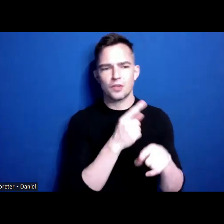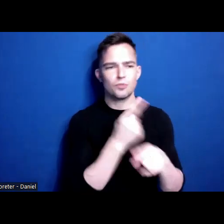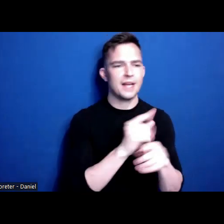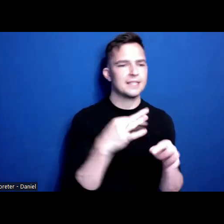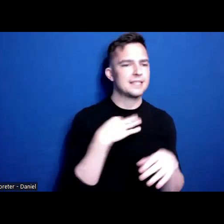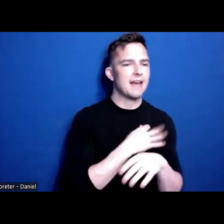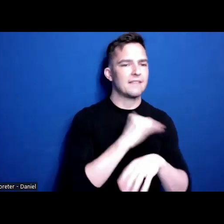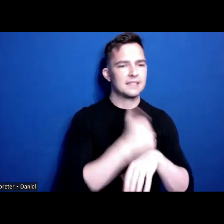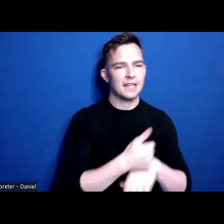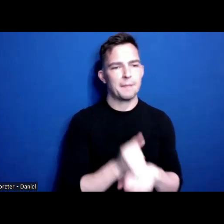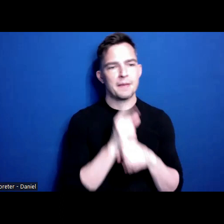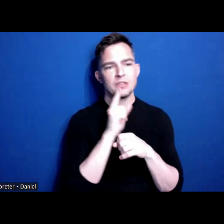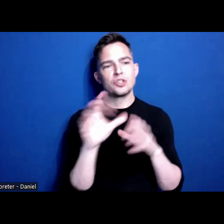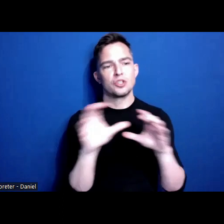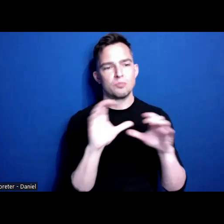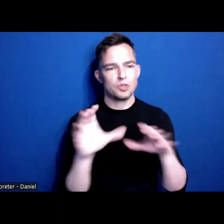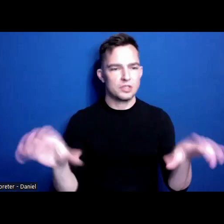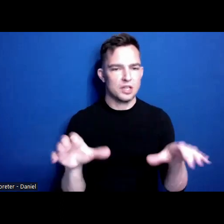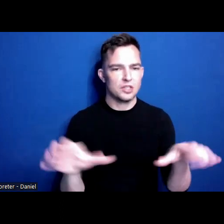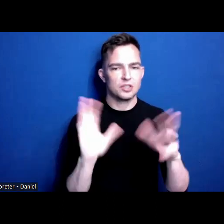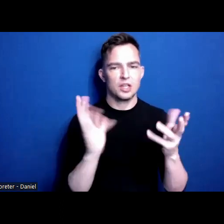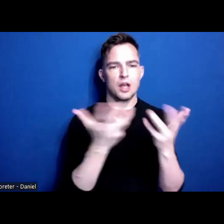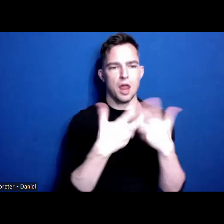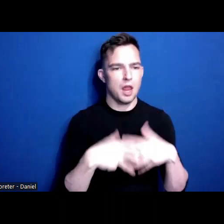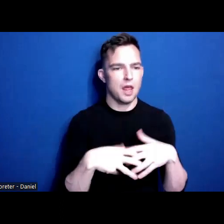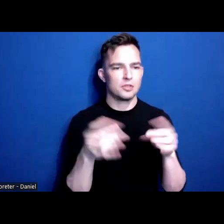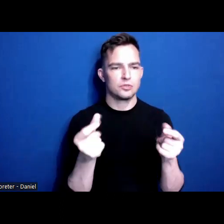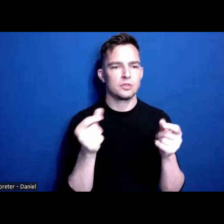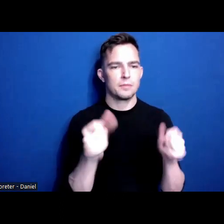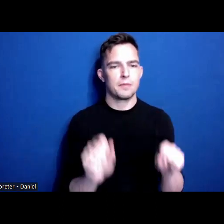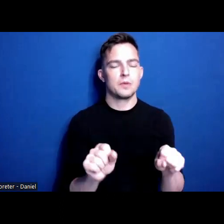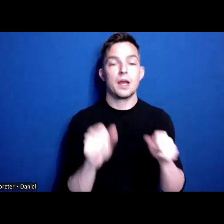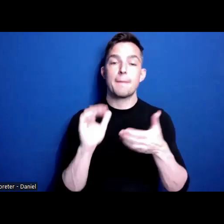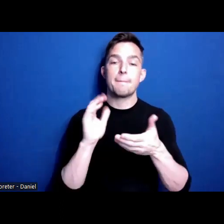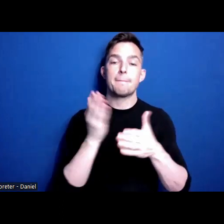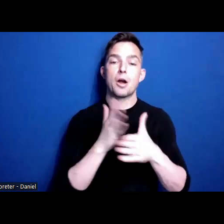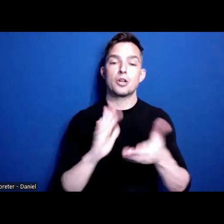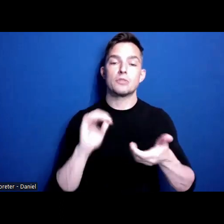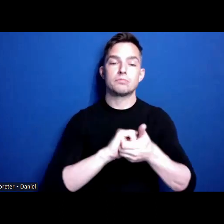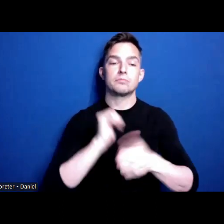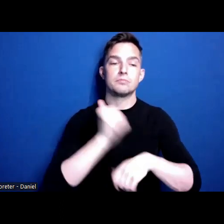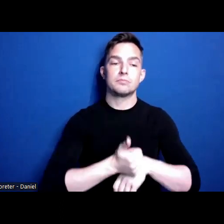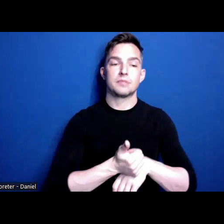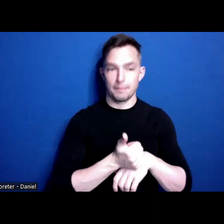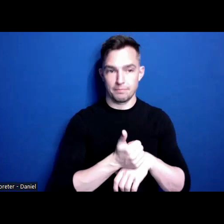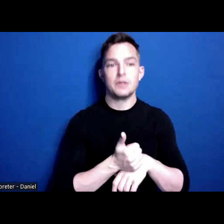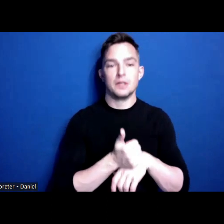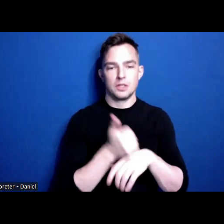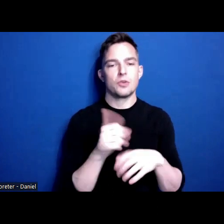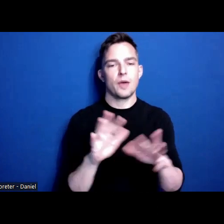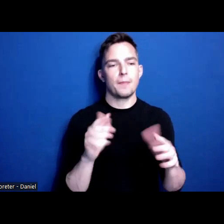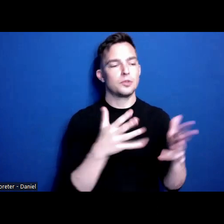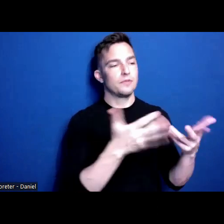have communication done as quickly as possible, and that we have partners in place to ensure that we're able to hand off